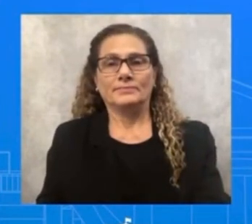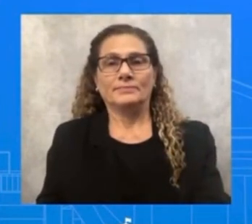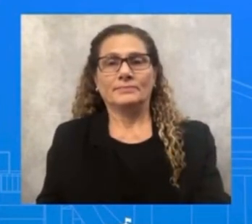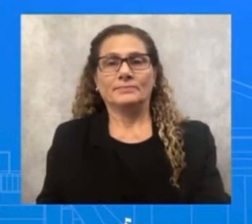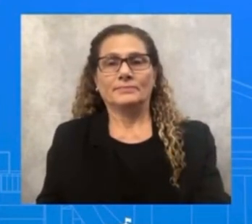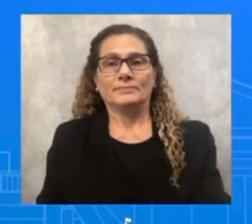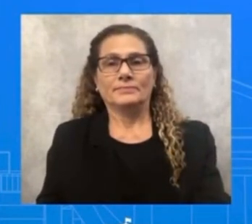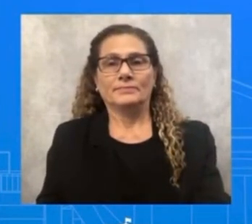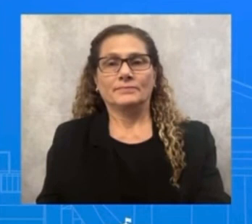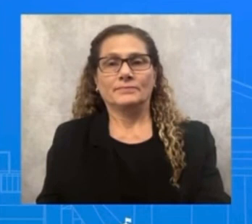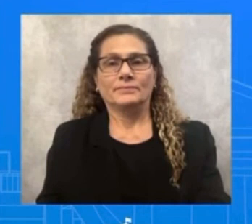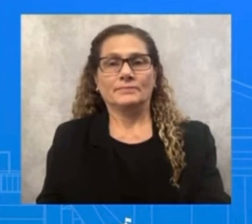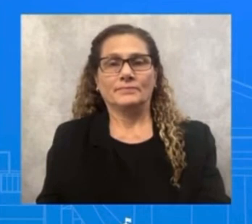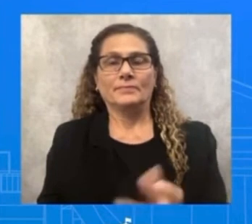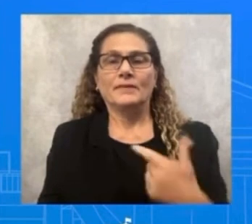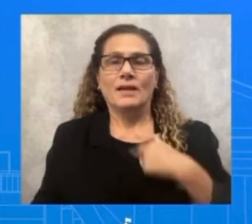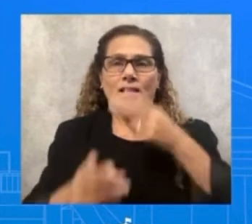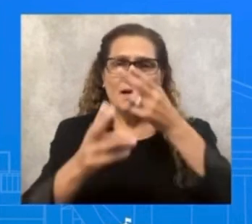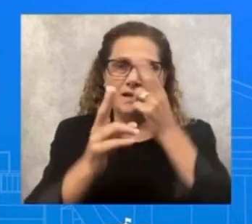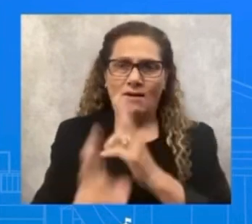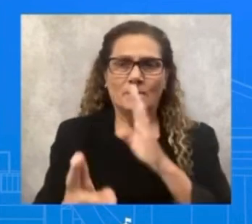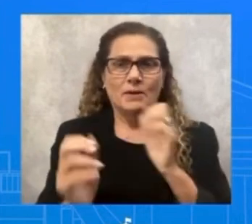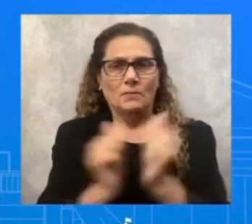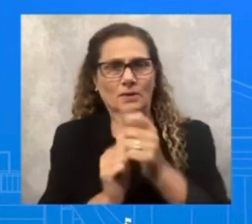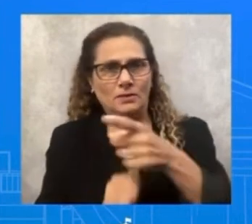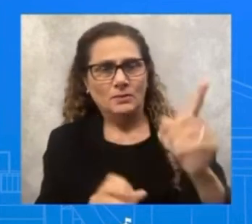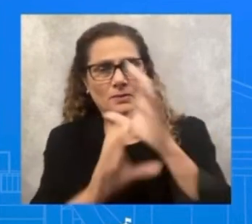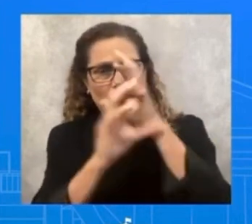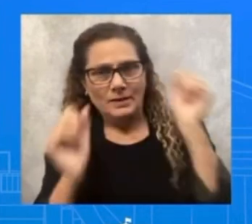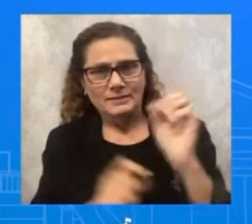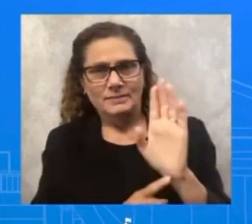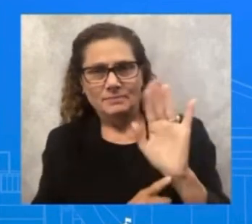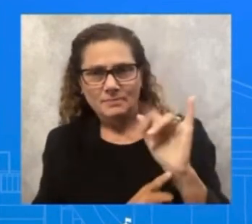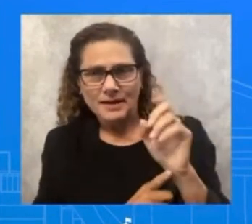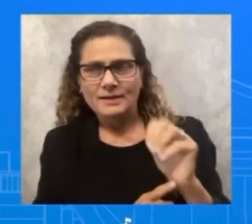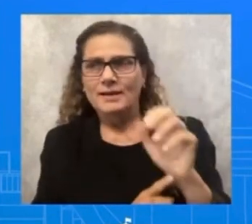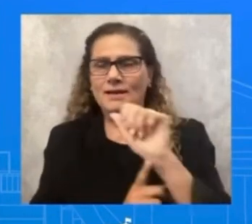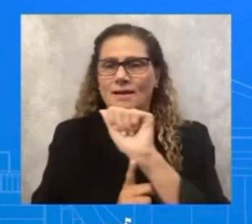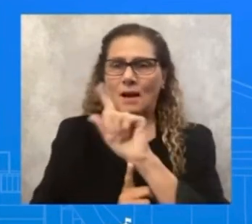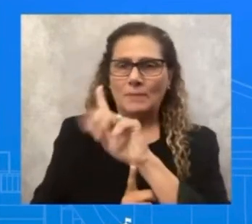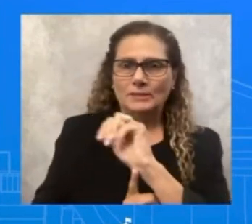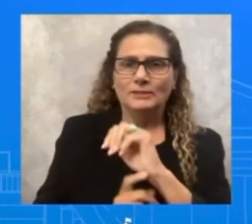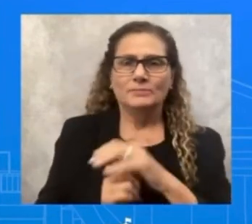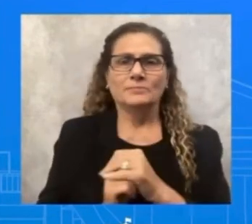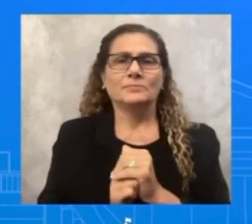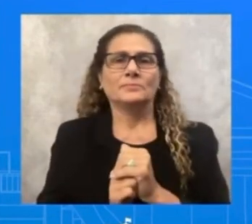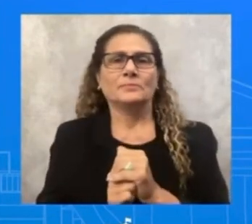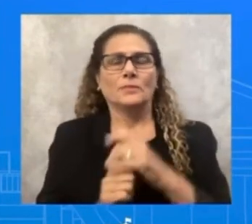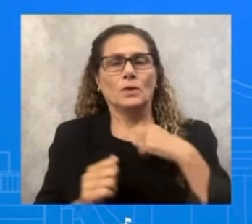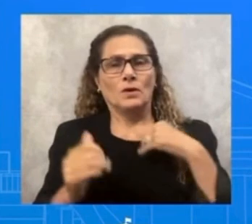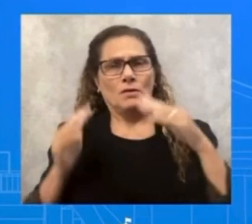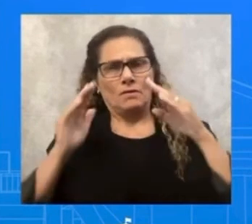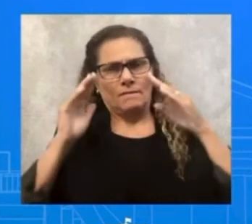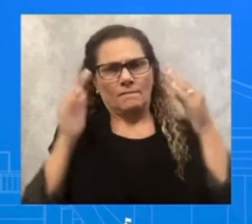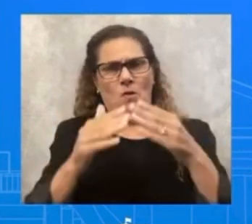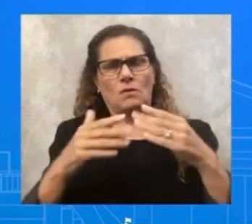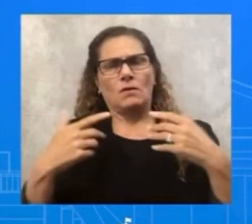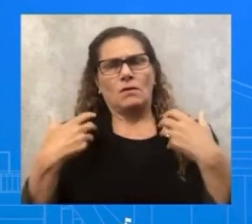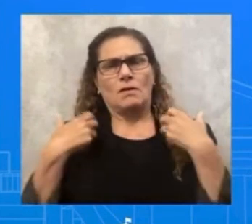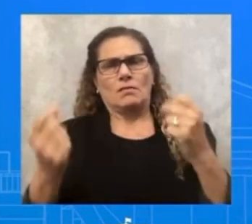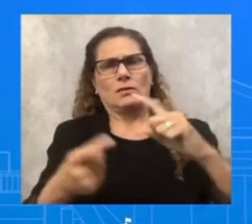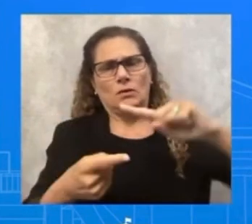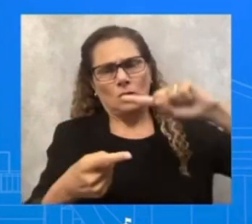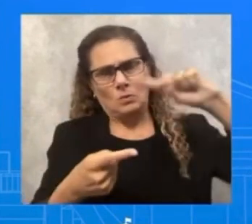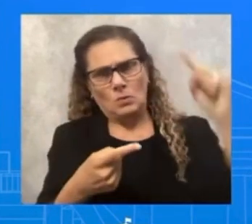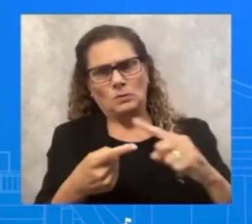Biden and the Biden-Harris administration have been focused on lowering healthcare costs for all Americans, because we know